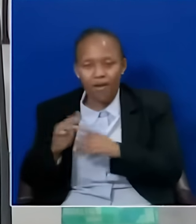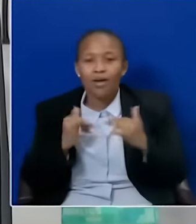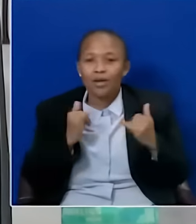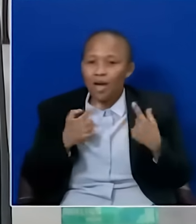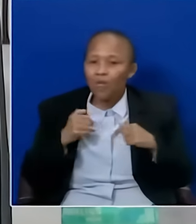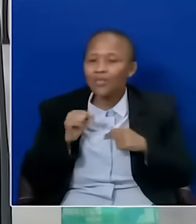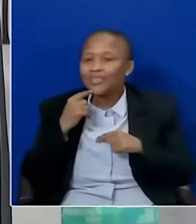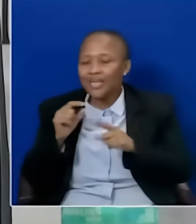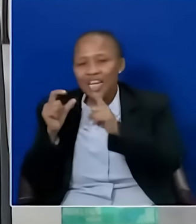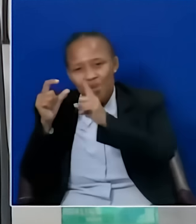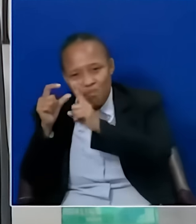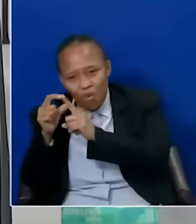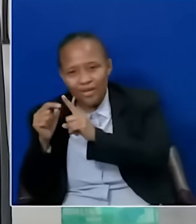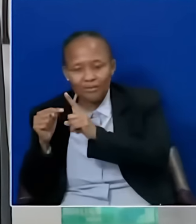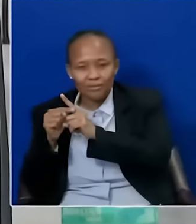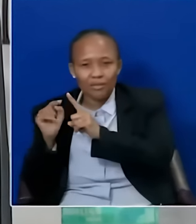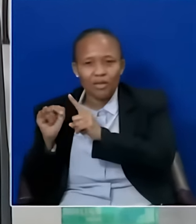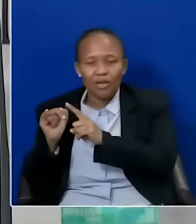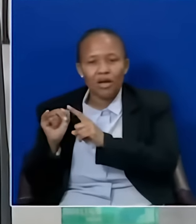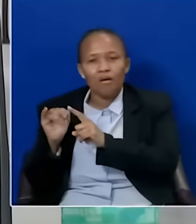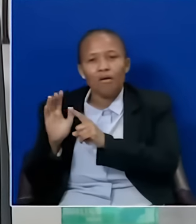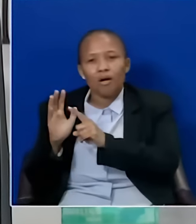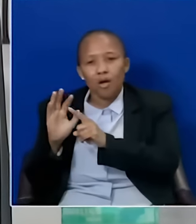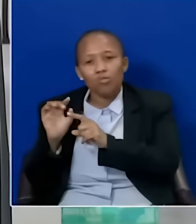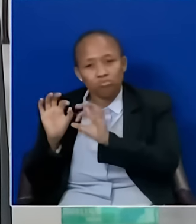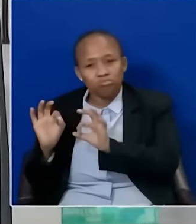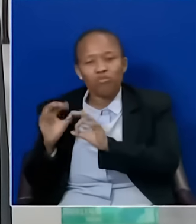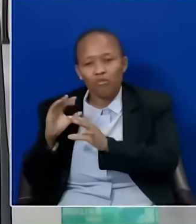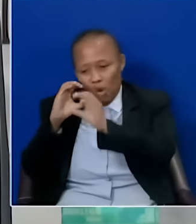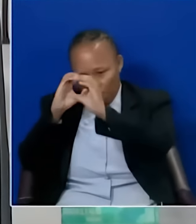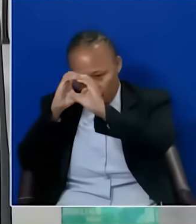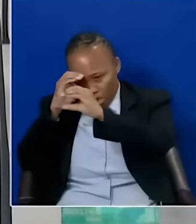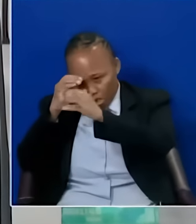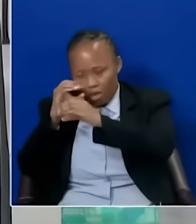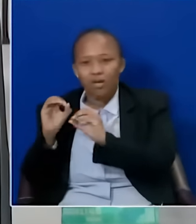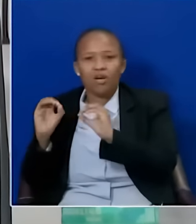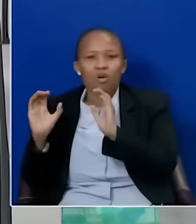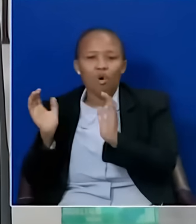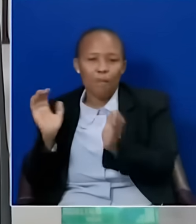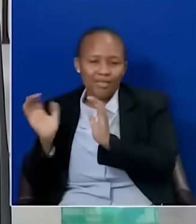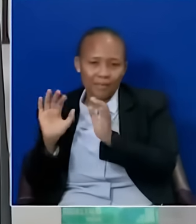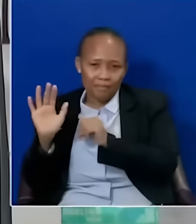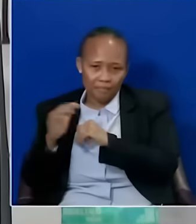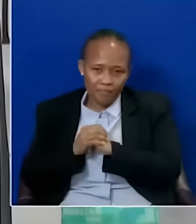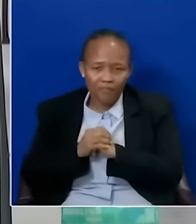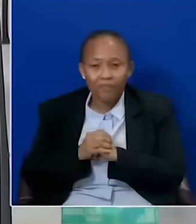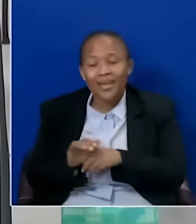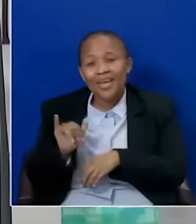were unsuitable for microscopic comparisons. So if you refer to the 3.4